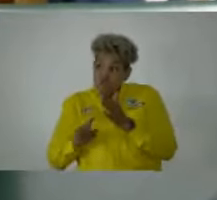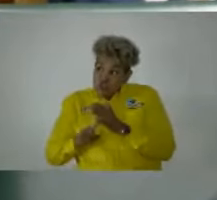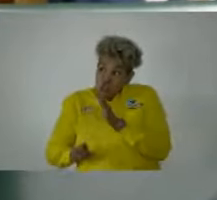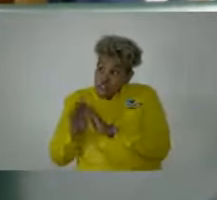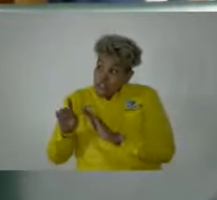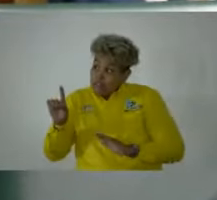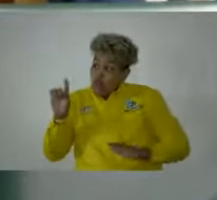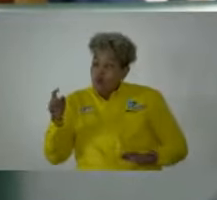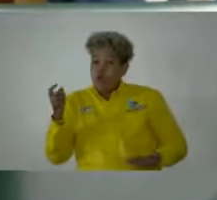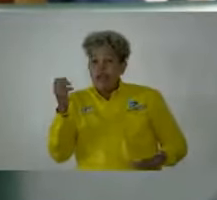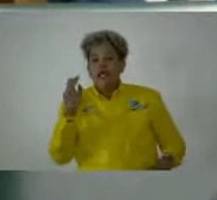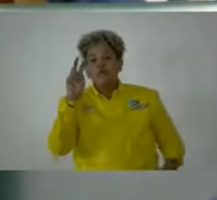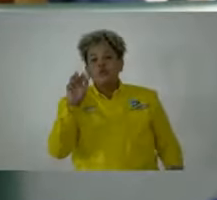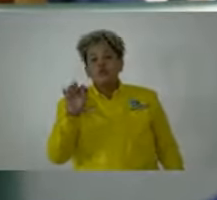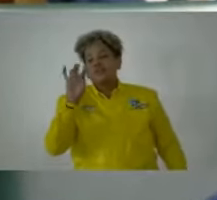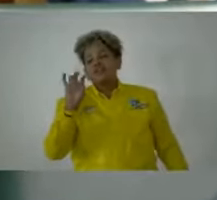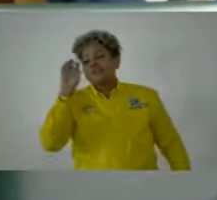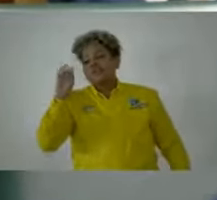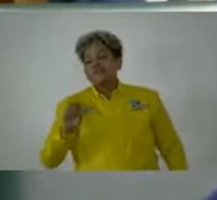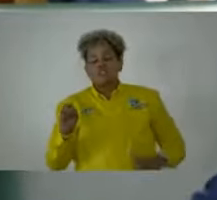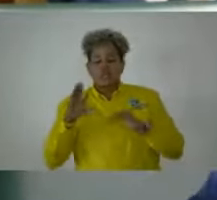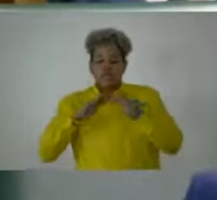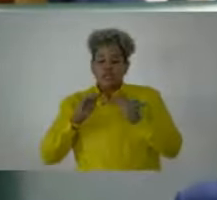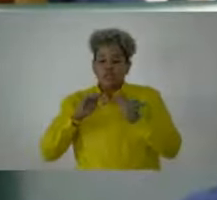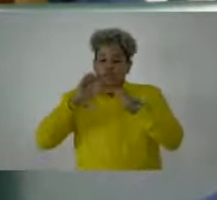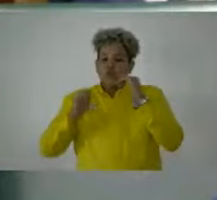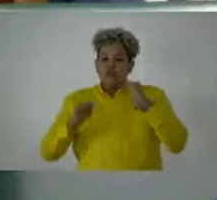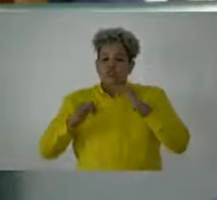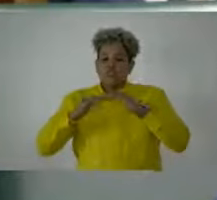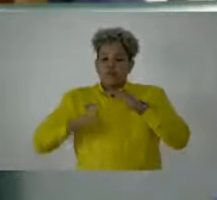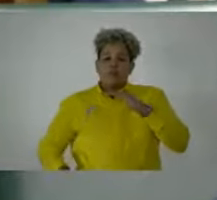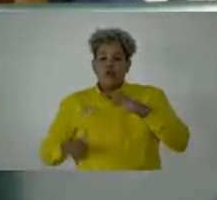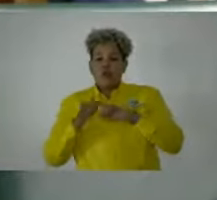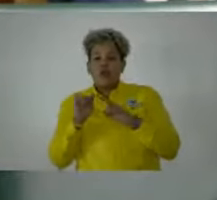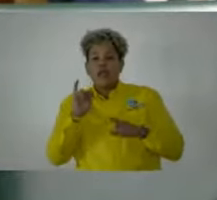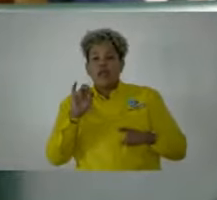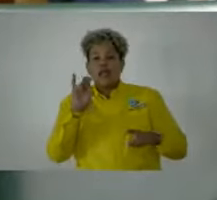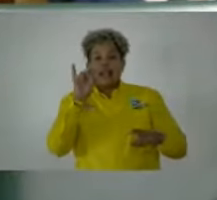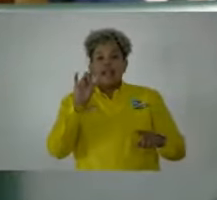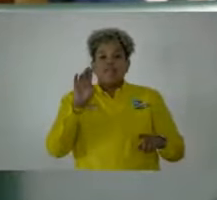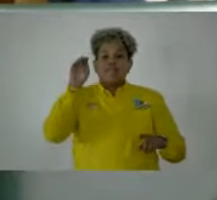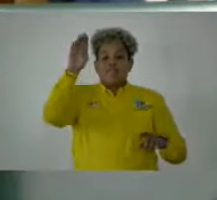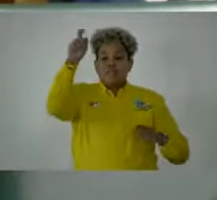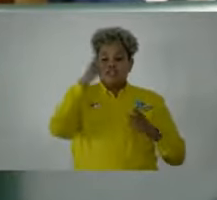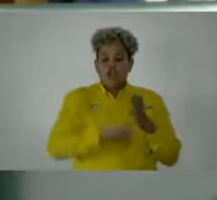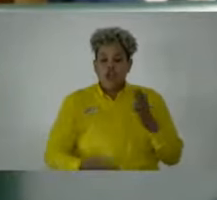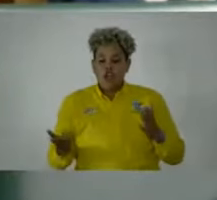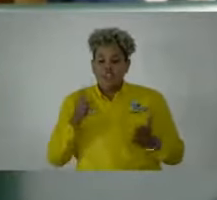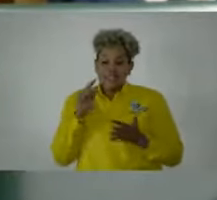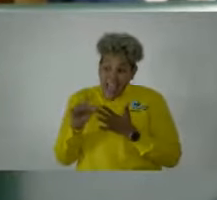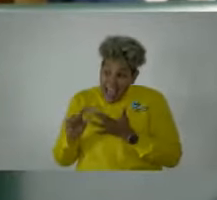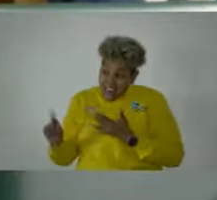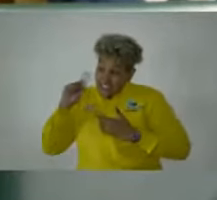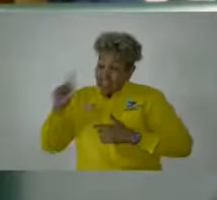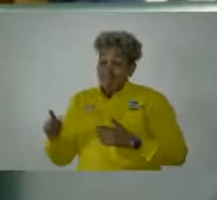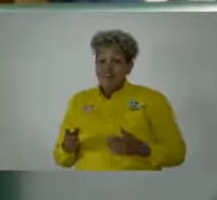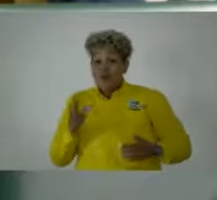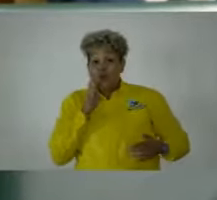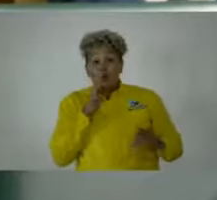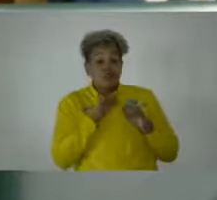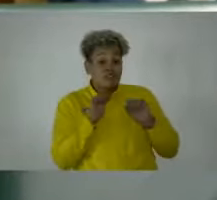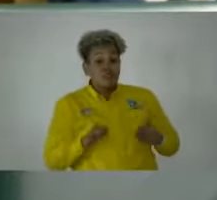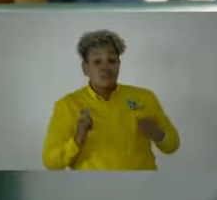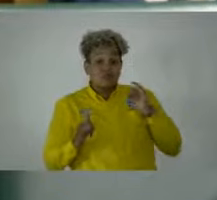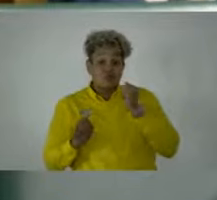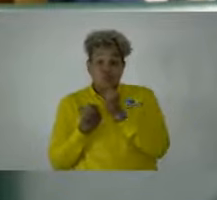development only gets a 2.7% increase, which is way below inflation. The allocation for irrigation,